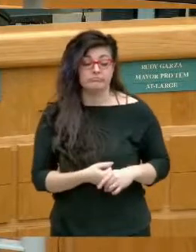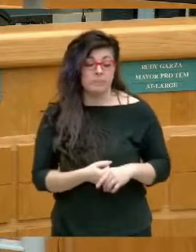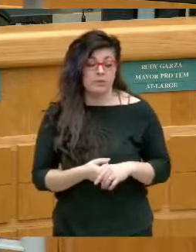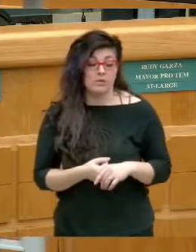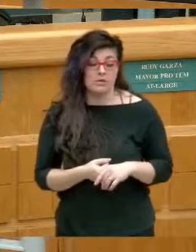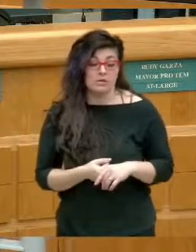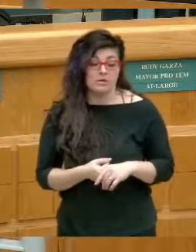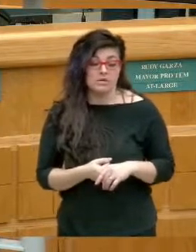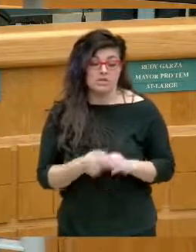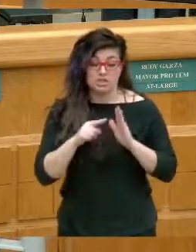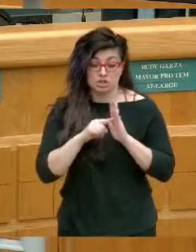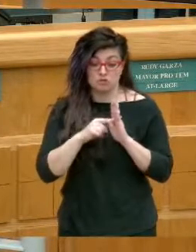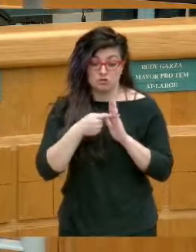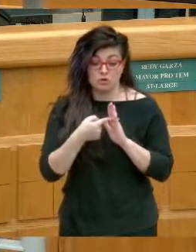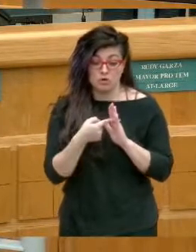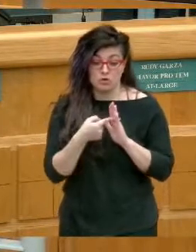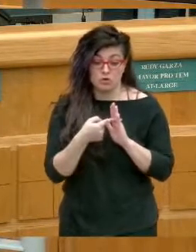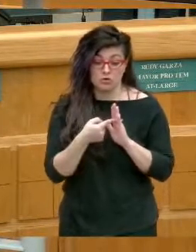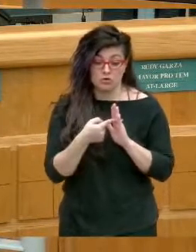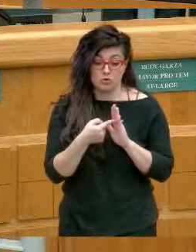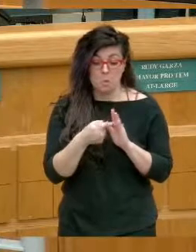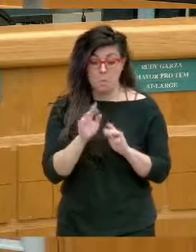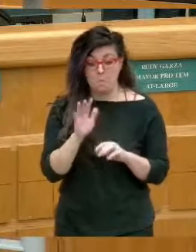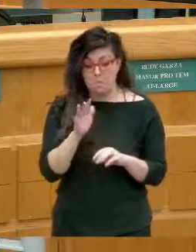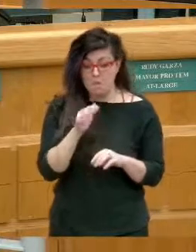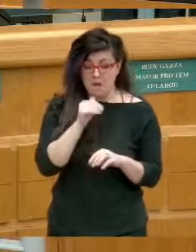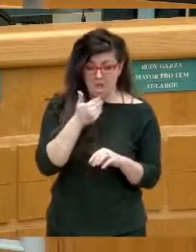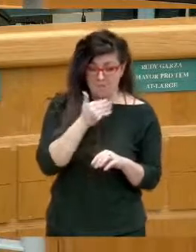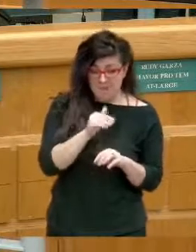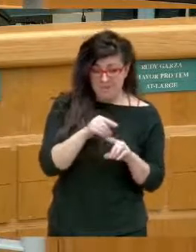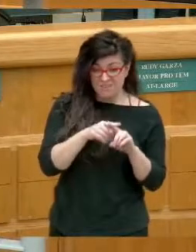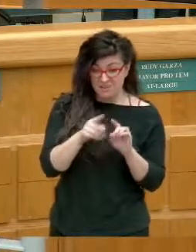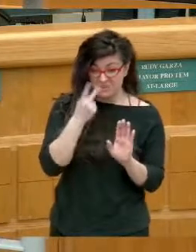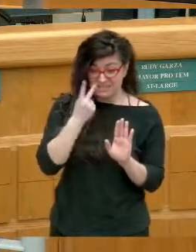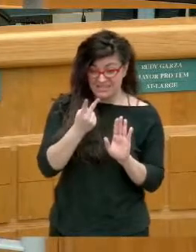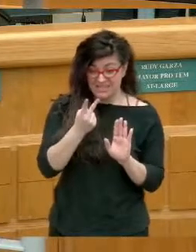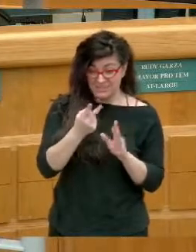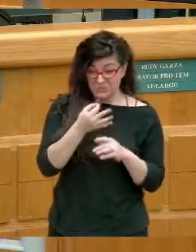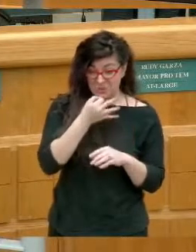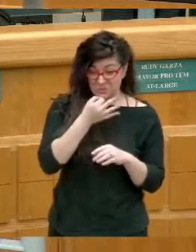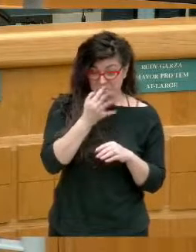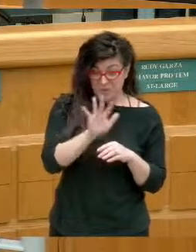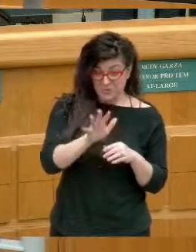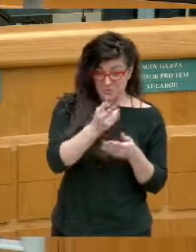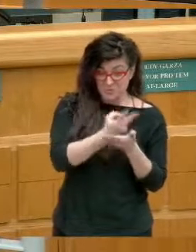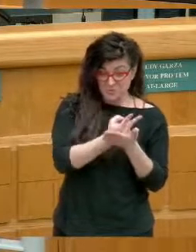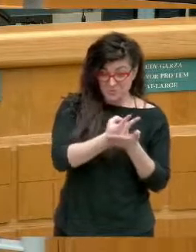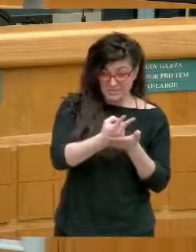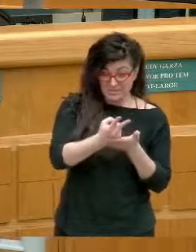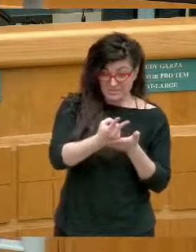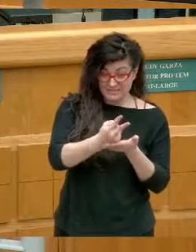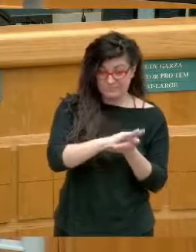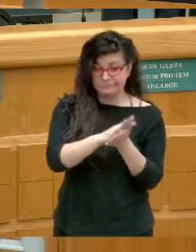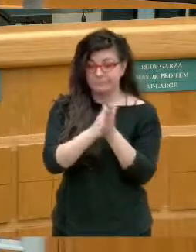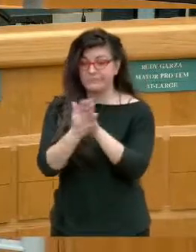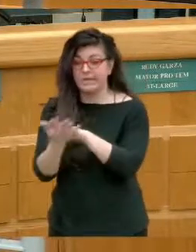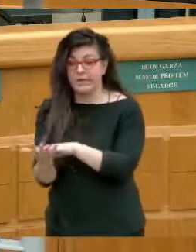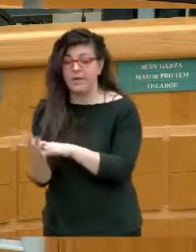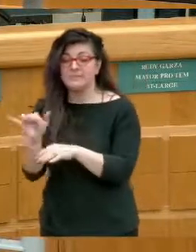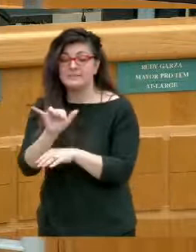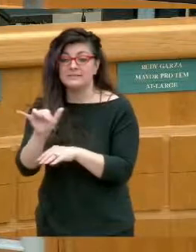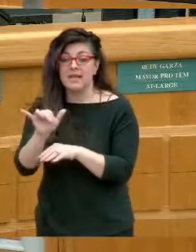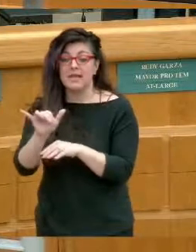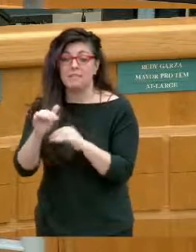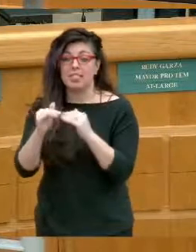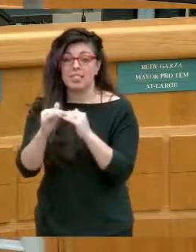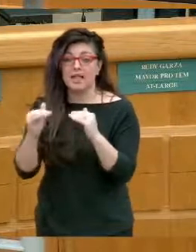it starts off not too bad, but within only a couple of weeks, we reach the same level we were at our